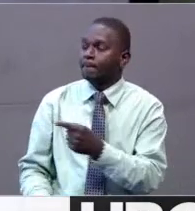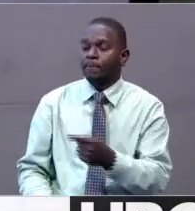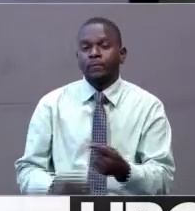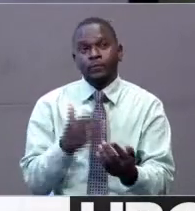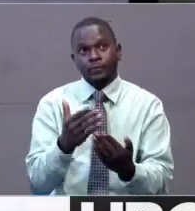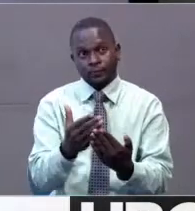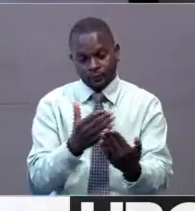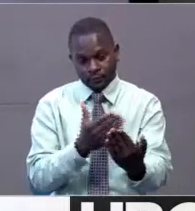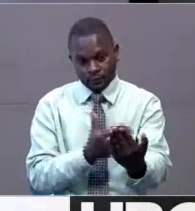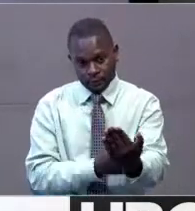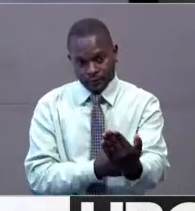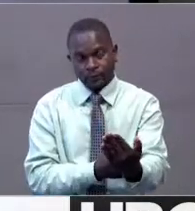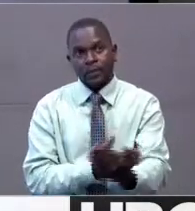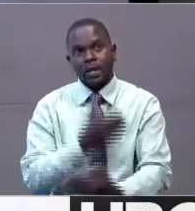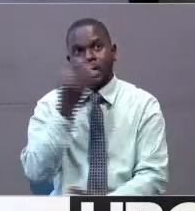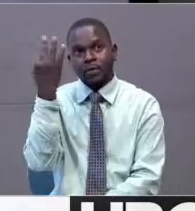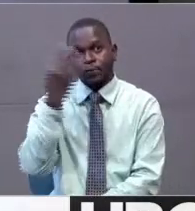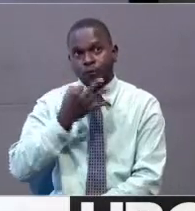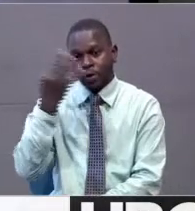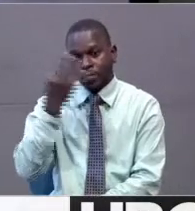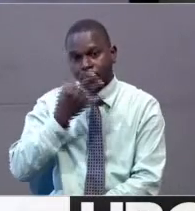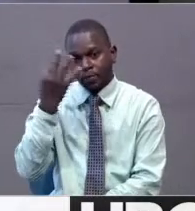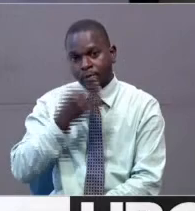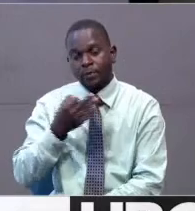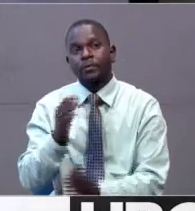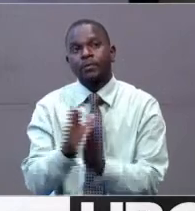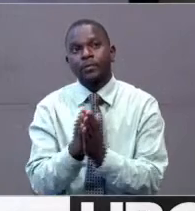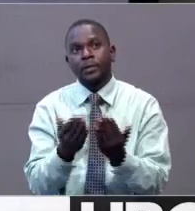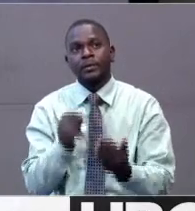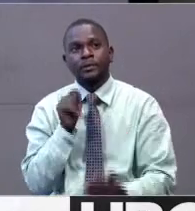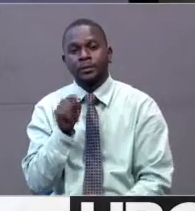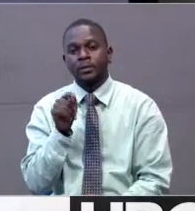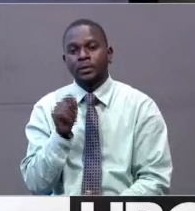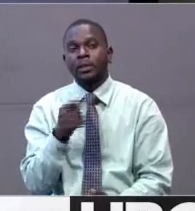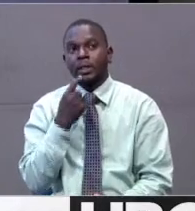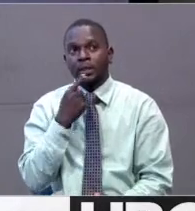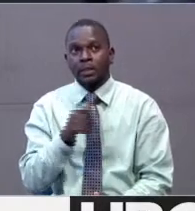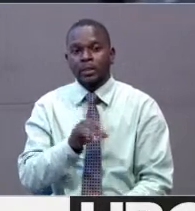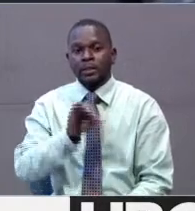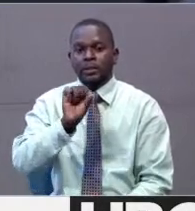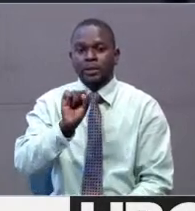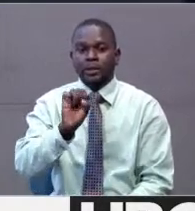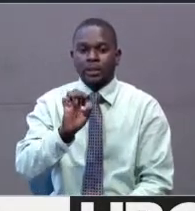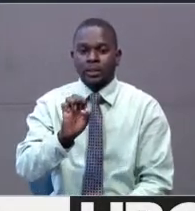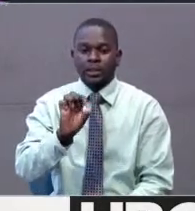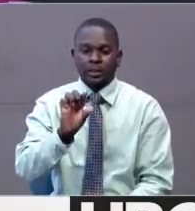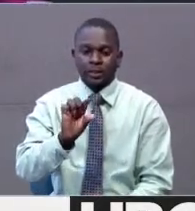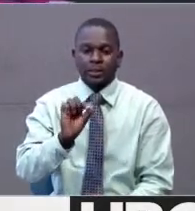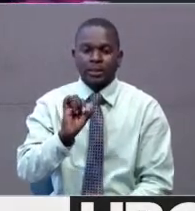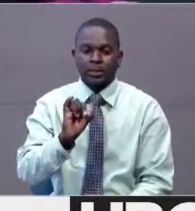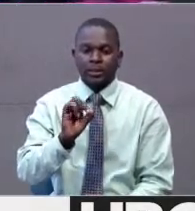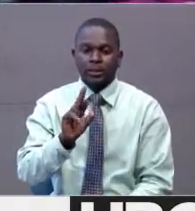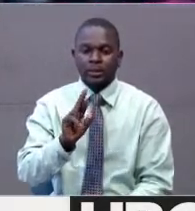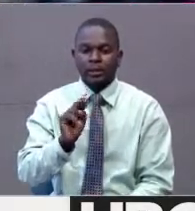statements on your Facebook page, Sejerinya Mohammed fans